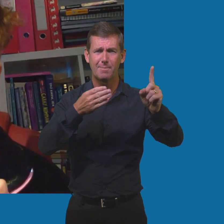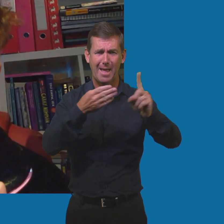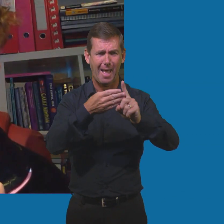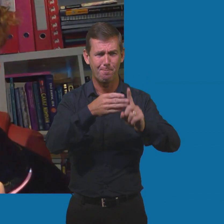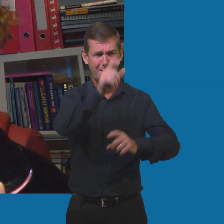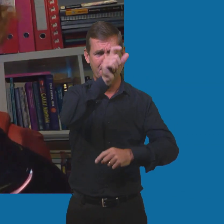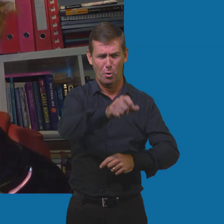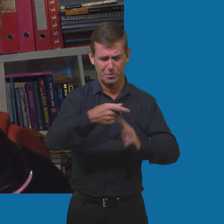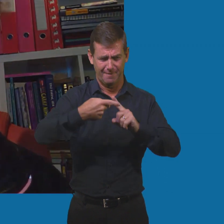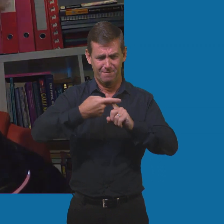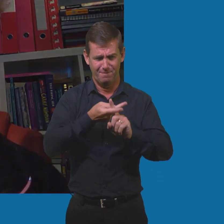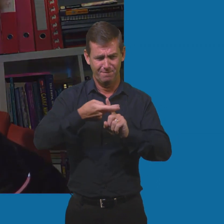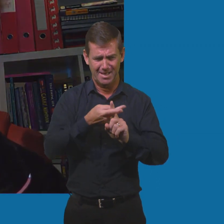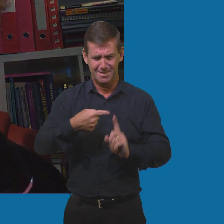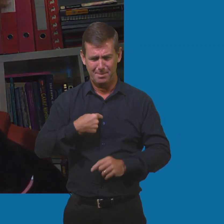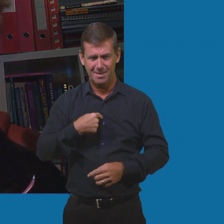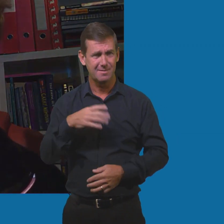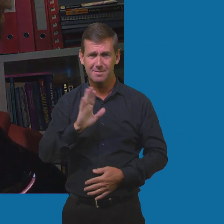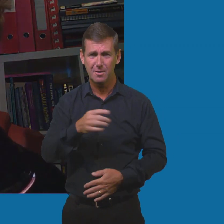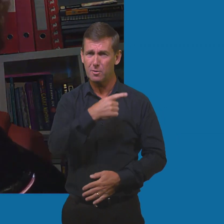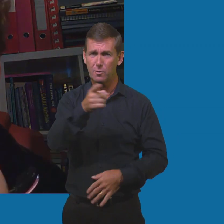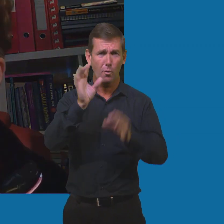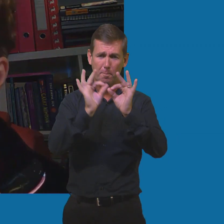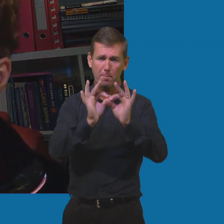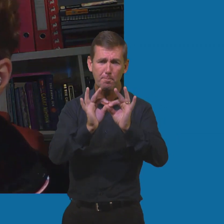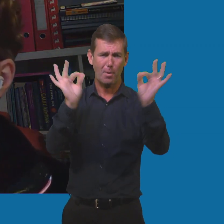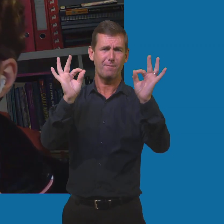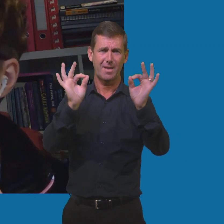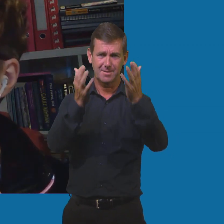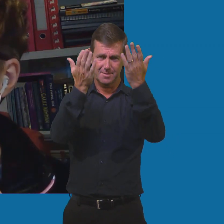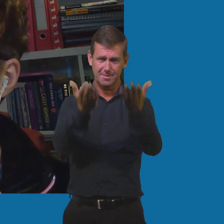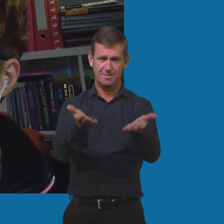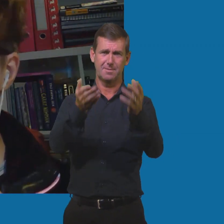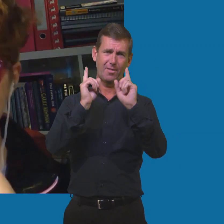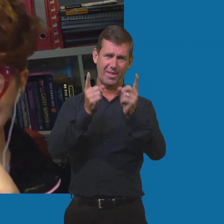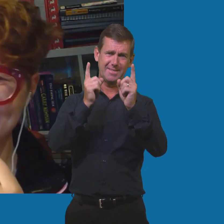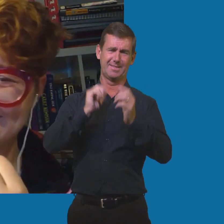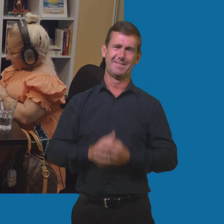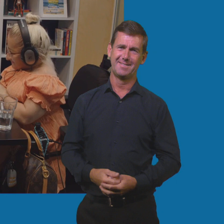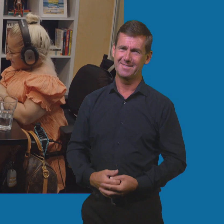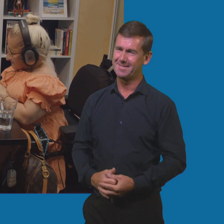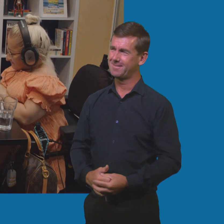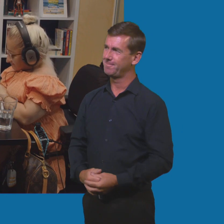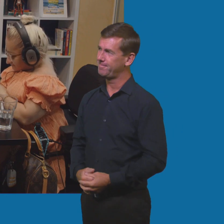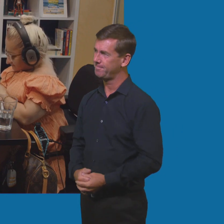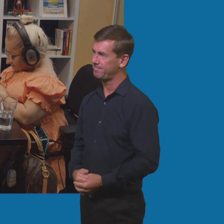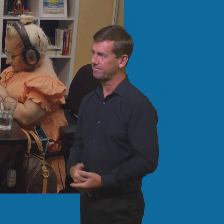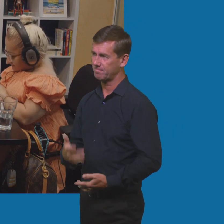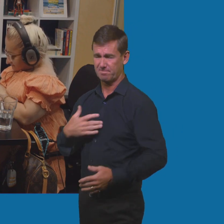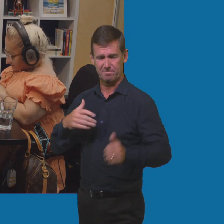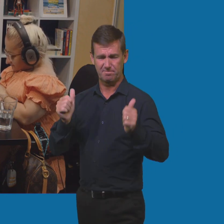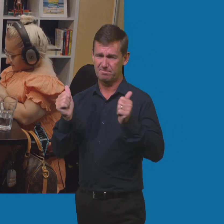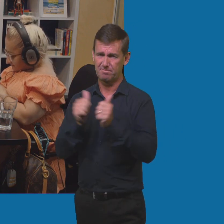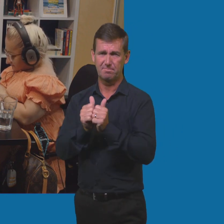another person to fix you, because you're perfect just as you are, she said, spouting more cliches. Couldn't agree more, Hannah.